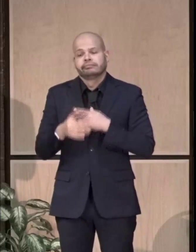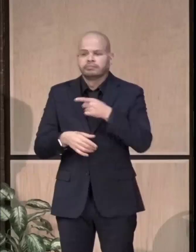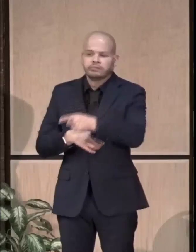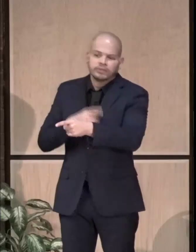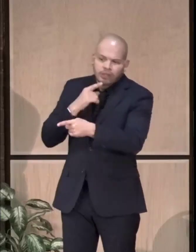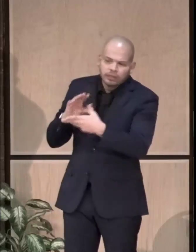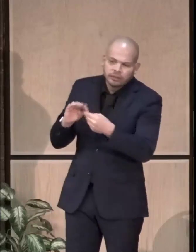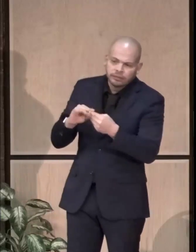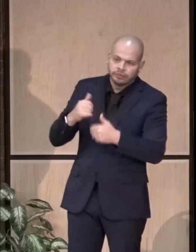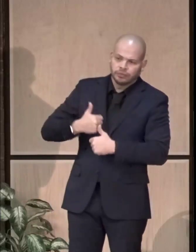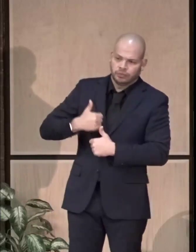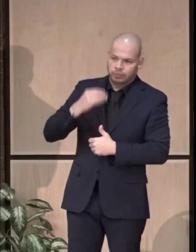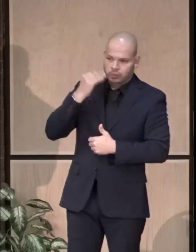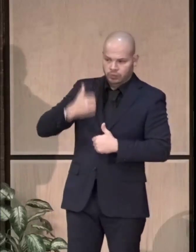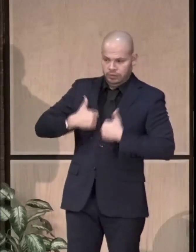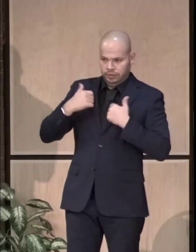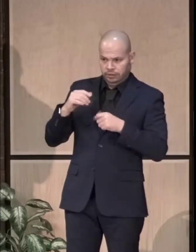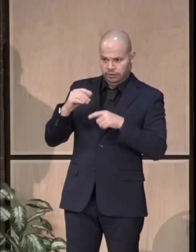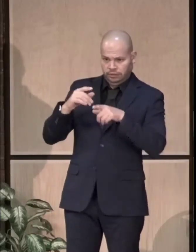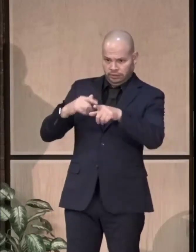of moving the weapons, right?